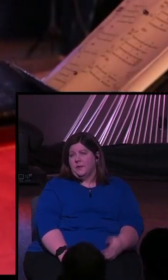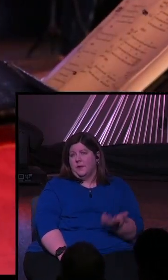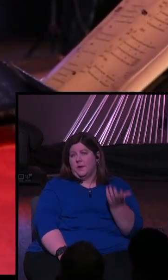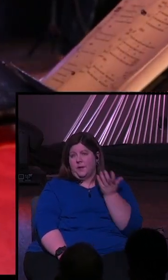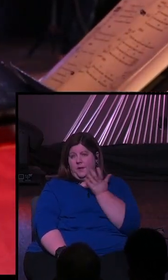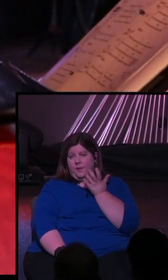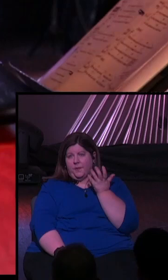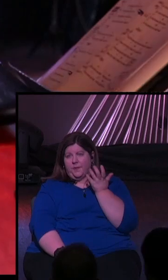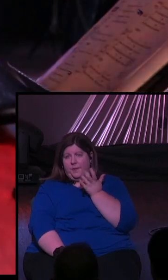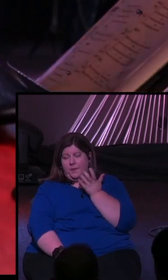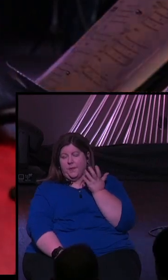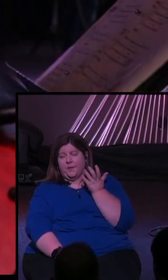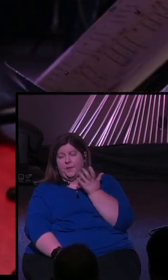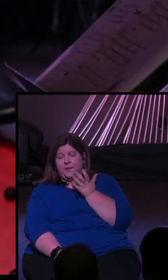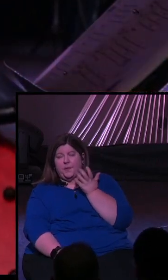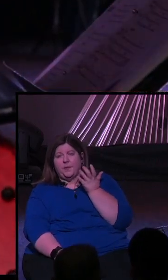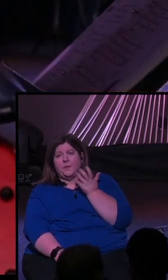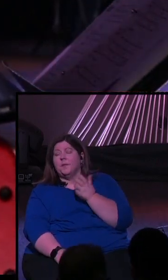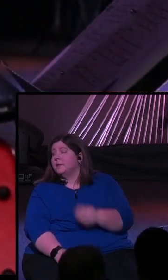oh, oh,